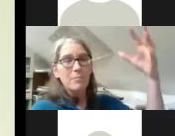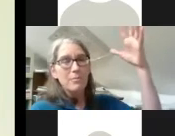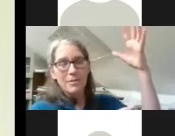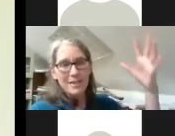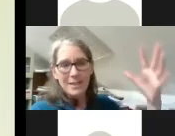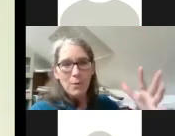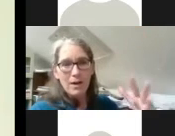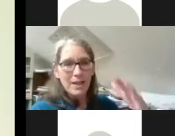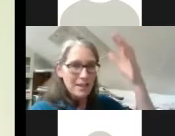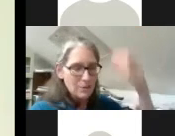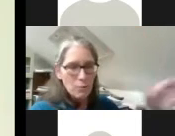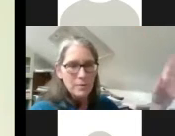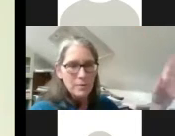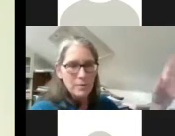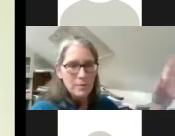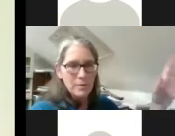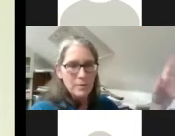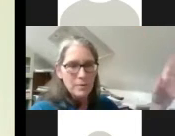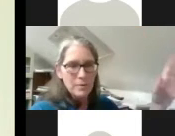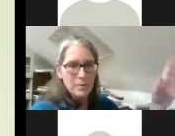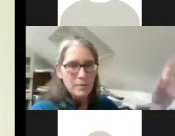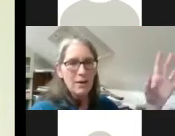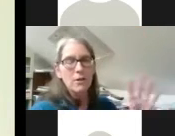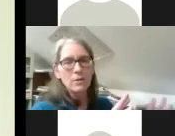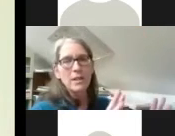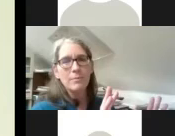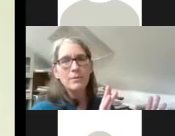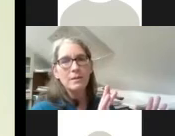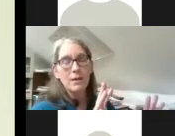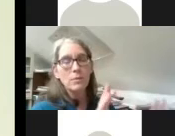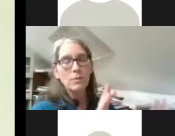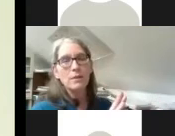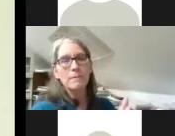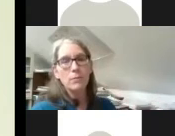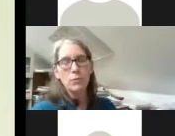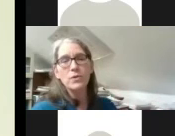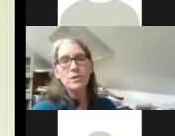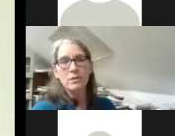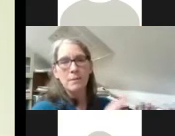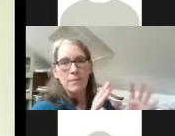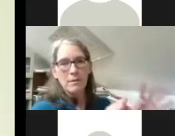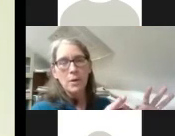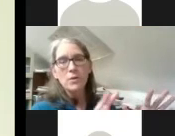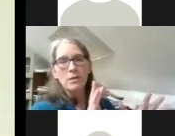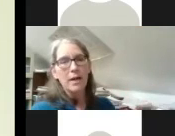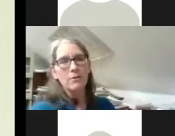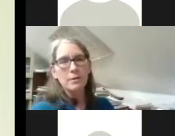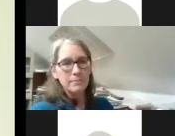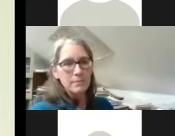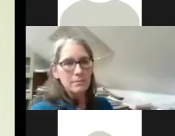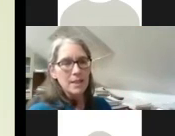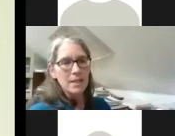high up somewhere needing to swoop down. They are totally capable and they will roost low to the